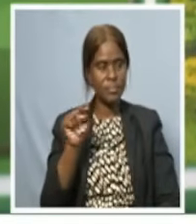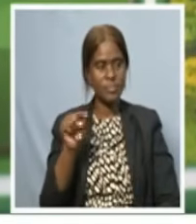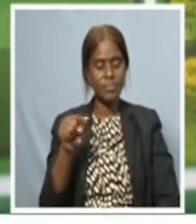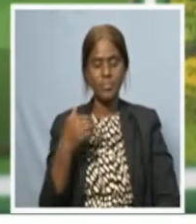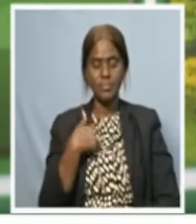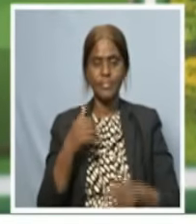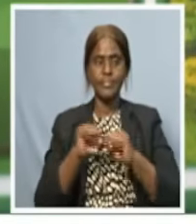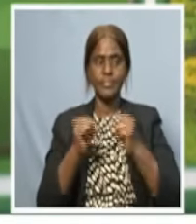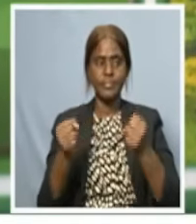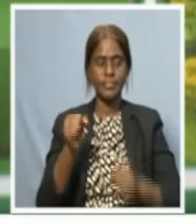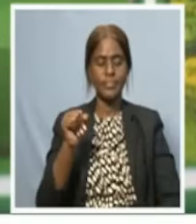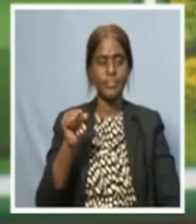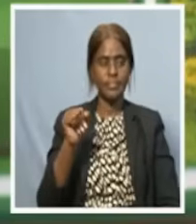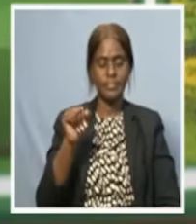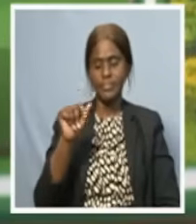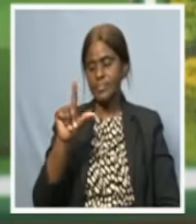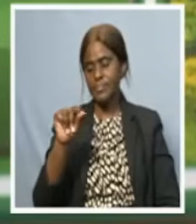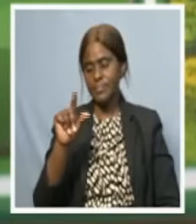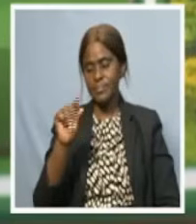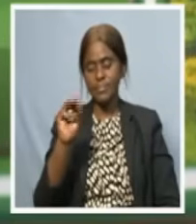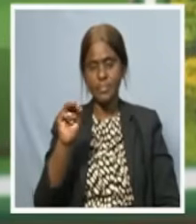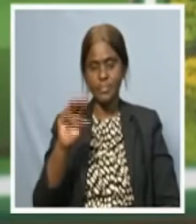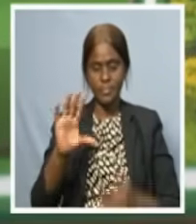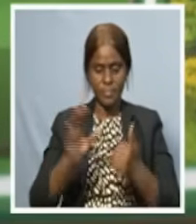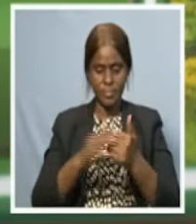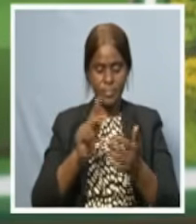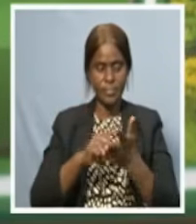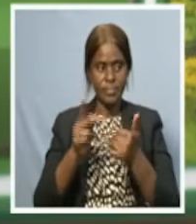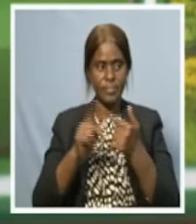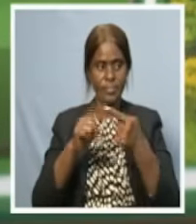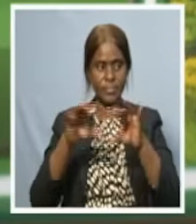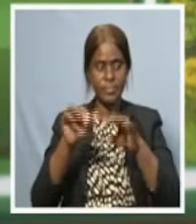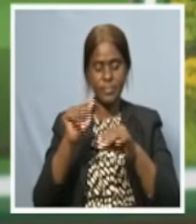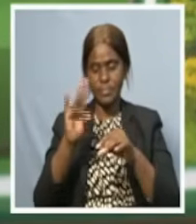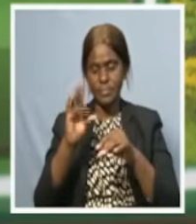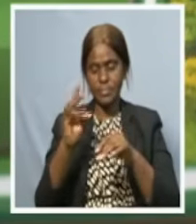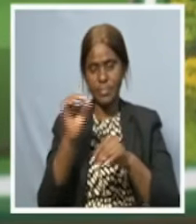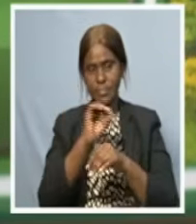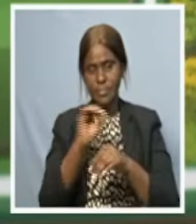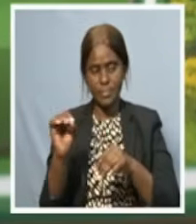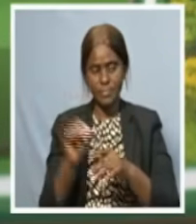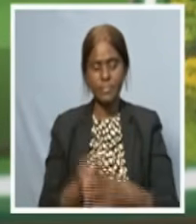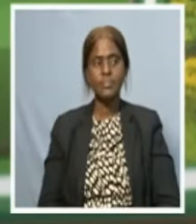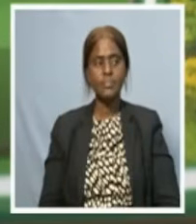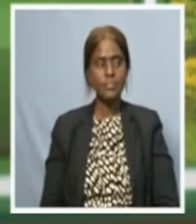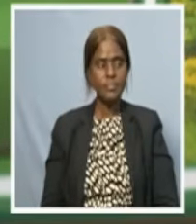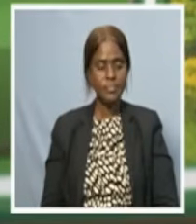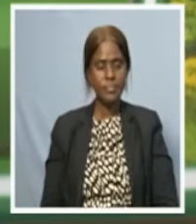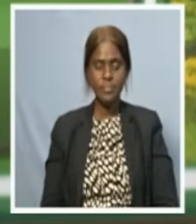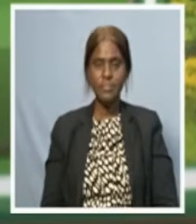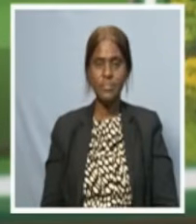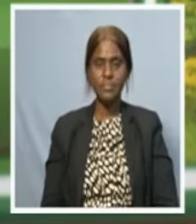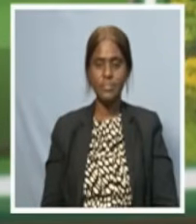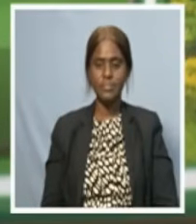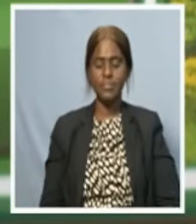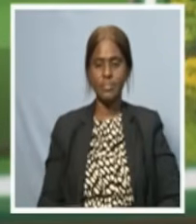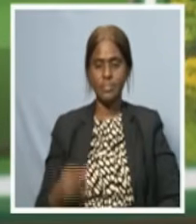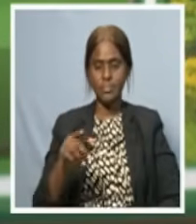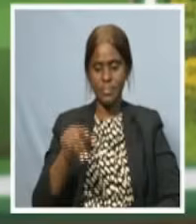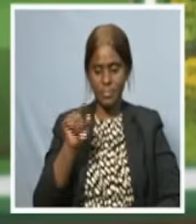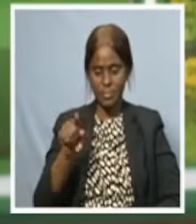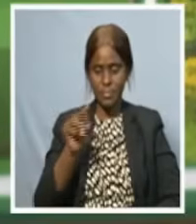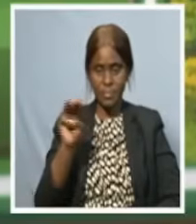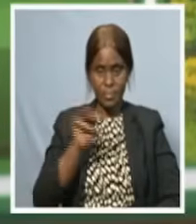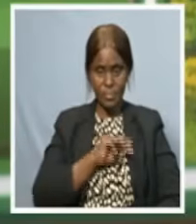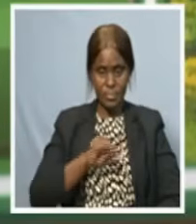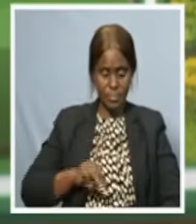House has taken the usual 20 minutes break. We do expect business to continue at 17 hours. And at the time business was being suspended, the